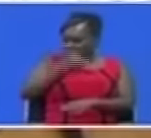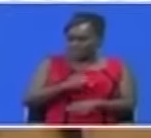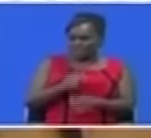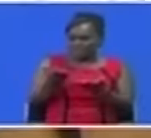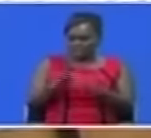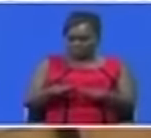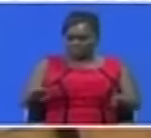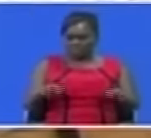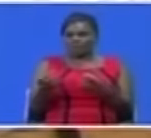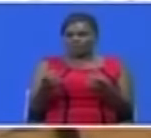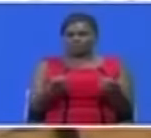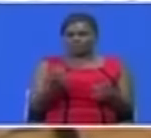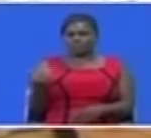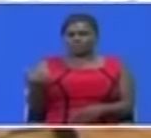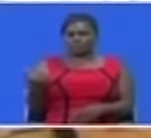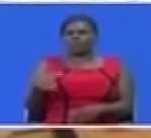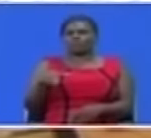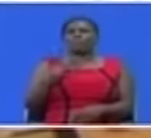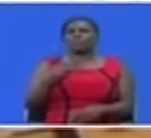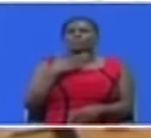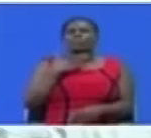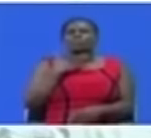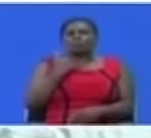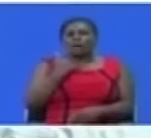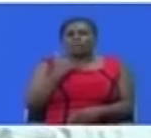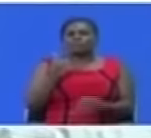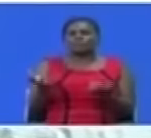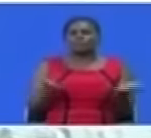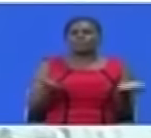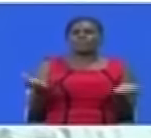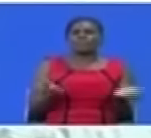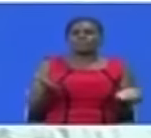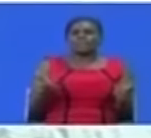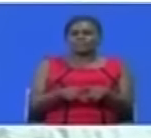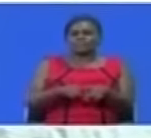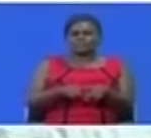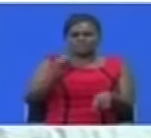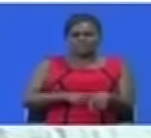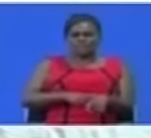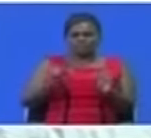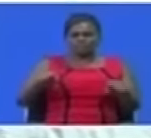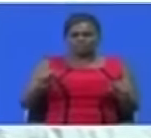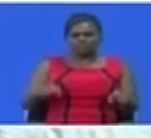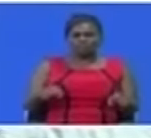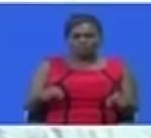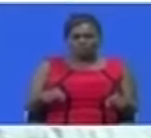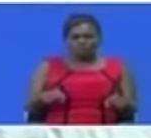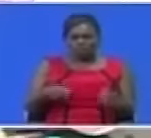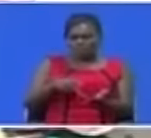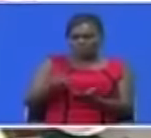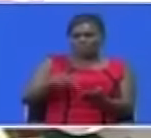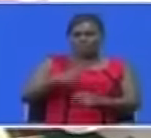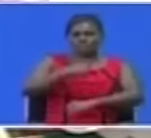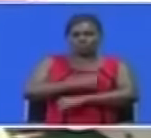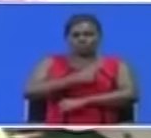Modern-day shaggy mats have also attracted students who want to venture into the entrepreneurship and at the same time be able to pay their